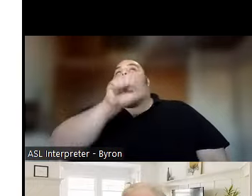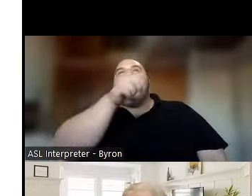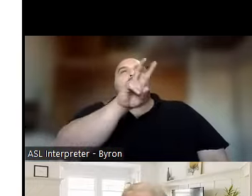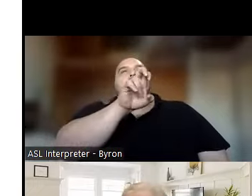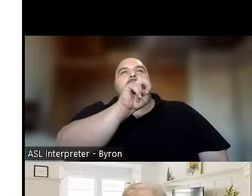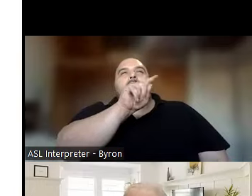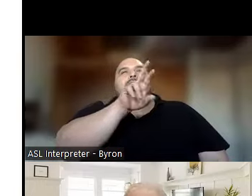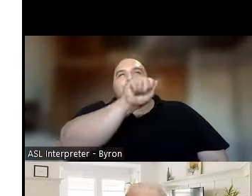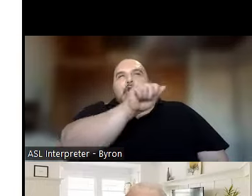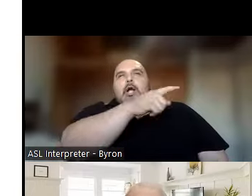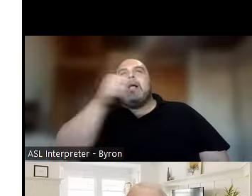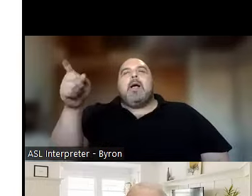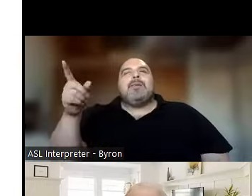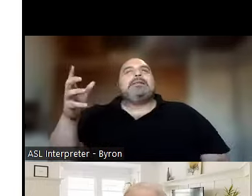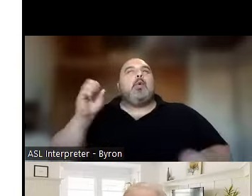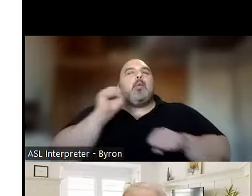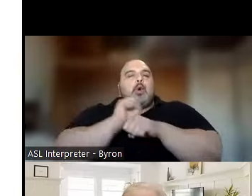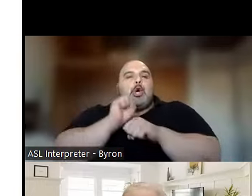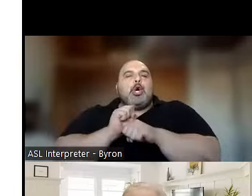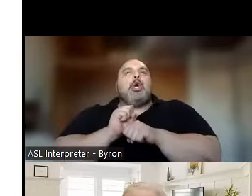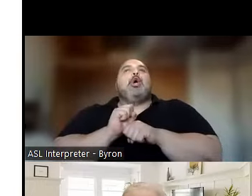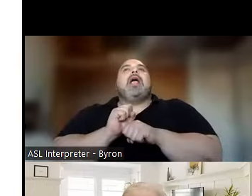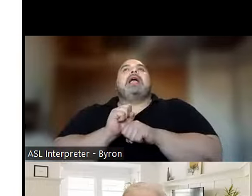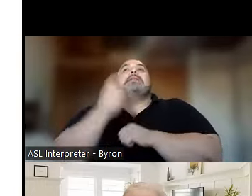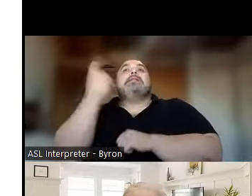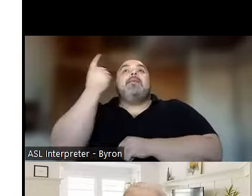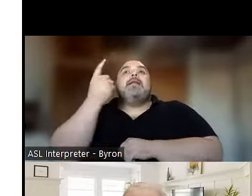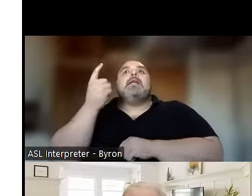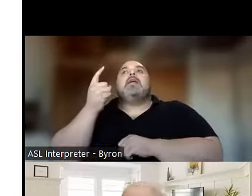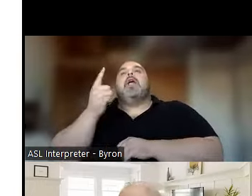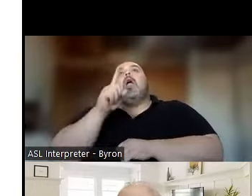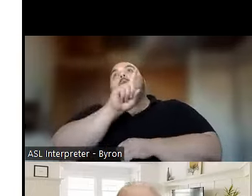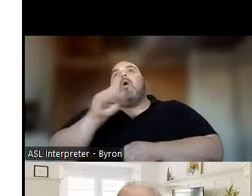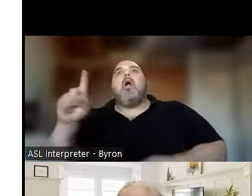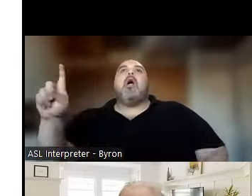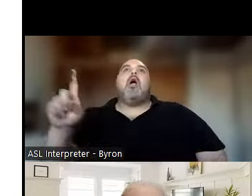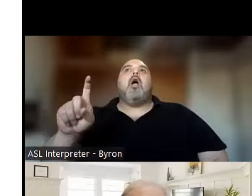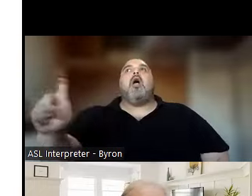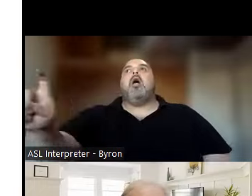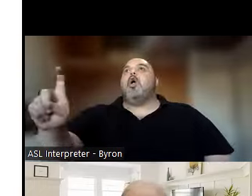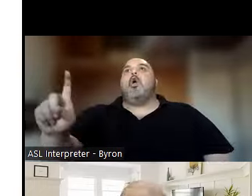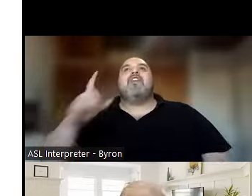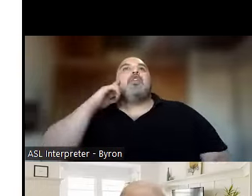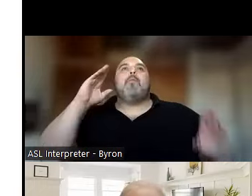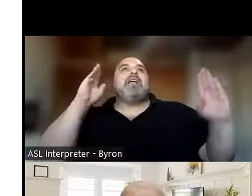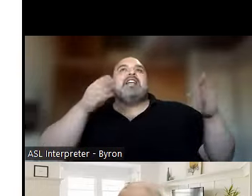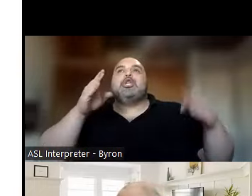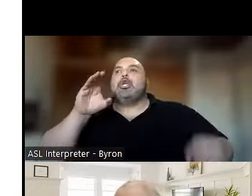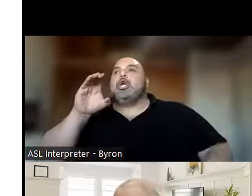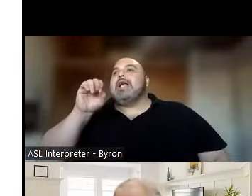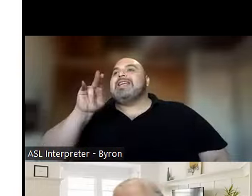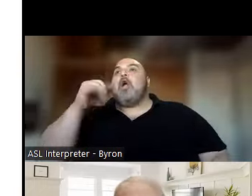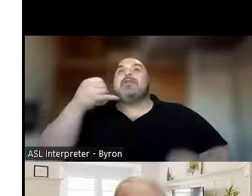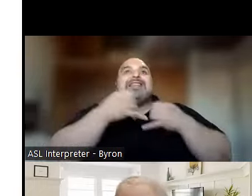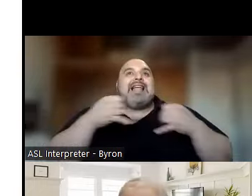it's a patchwork. And of course, when someone wanders, they pay no attention to county lines, cities,